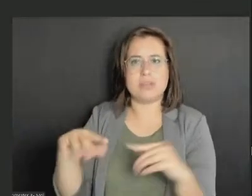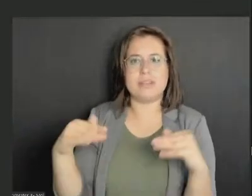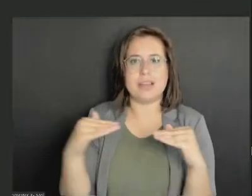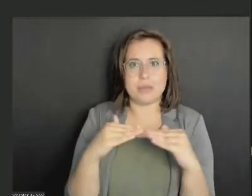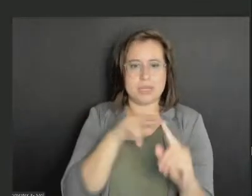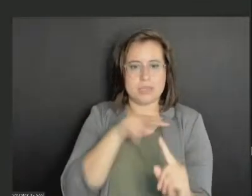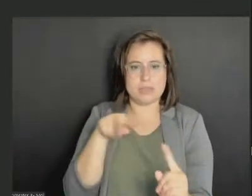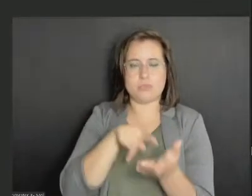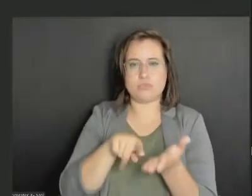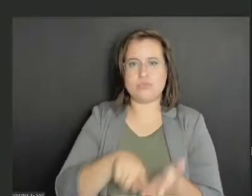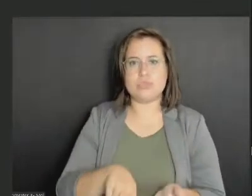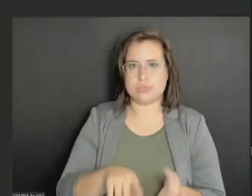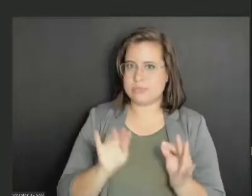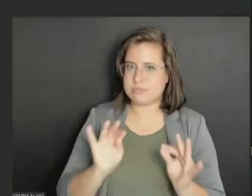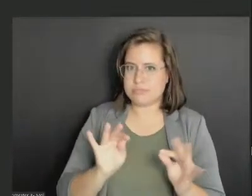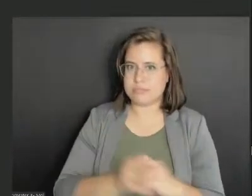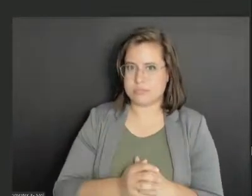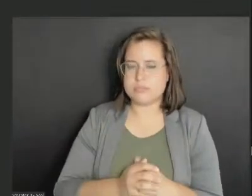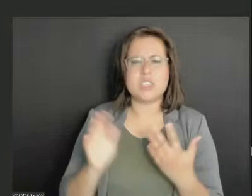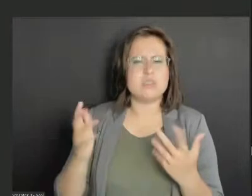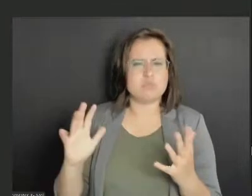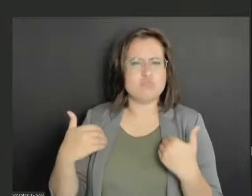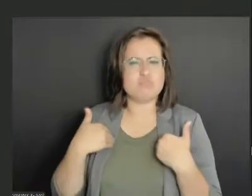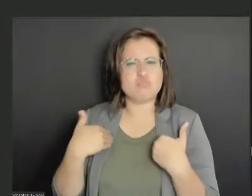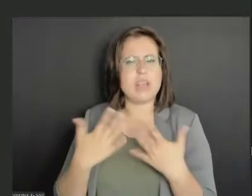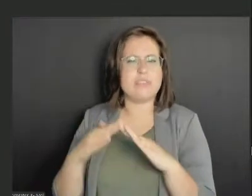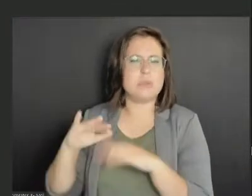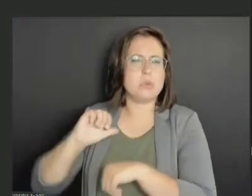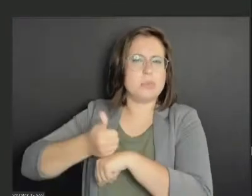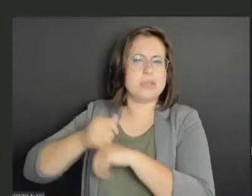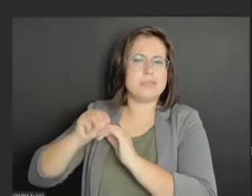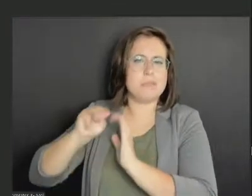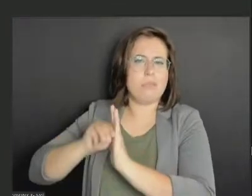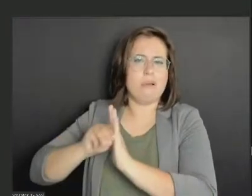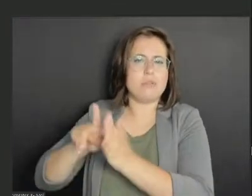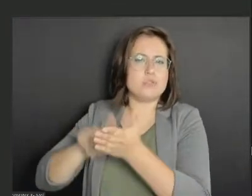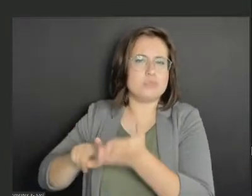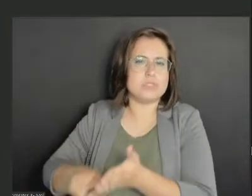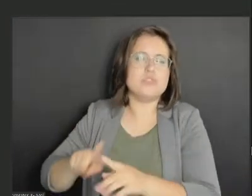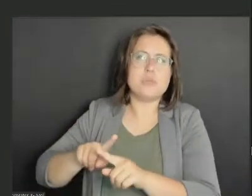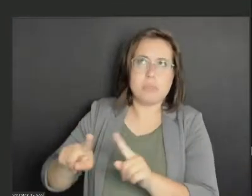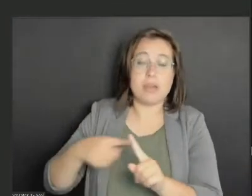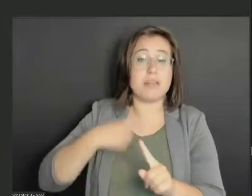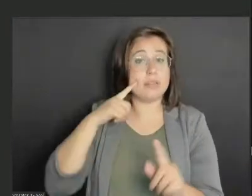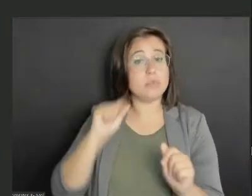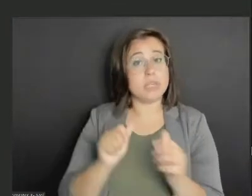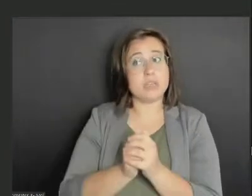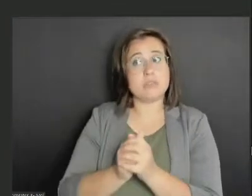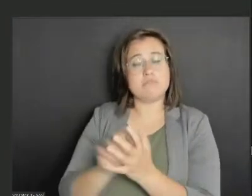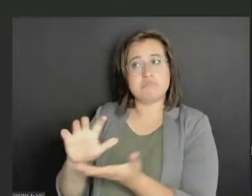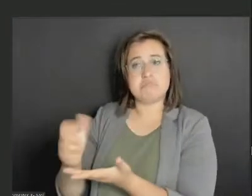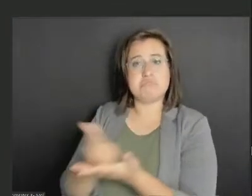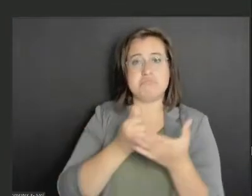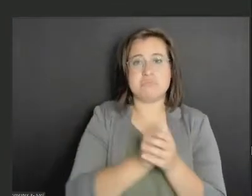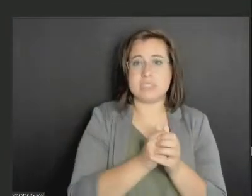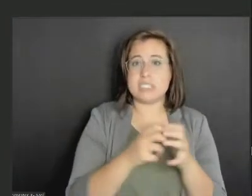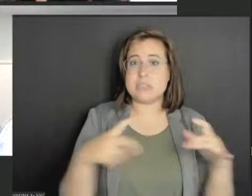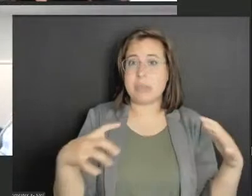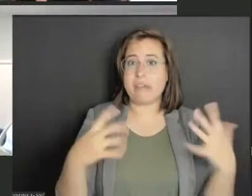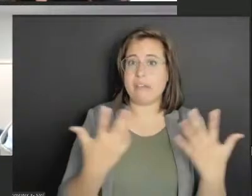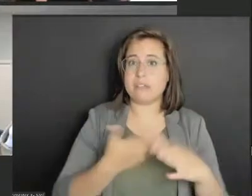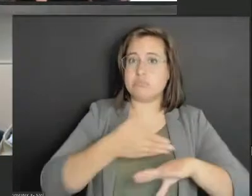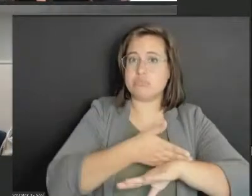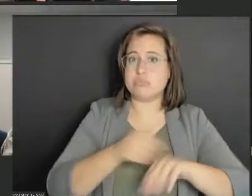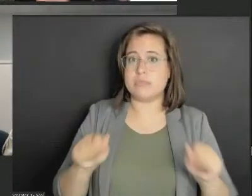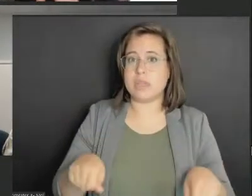standpoint. There's already community-based participatory research models out there, but I think we can expand and enhance on that. And I'll end with this for